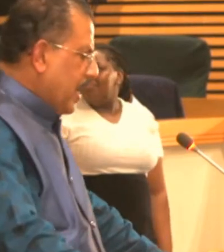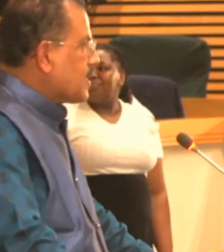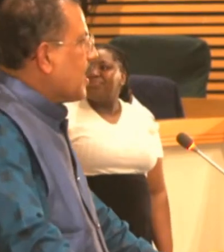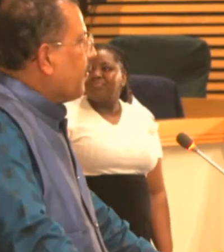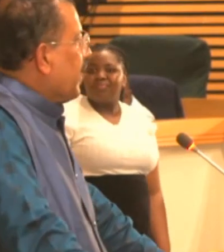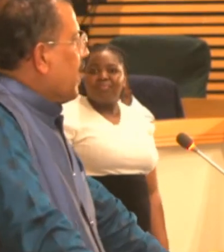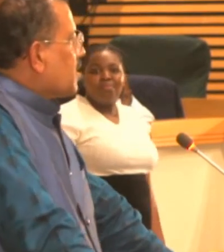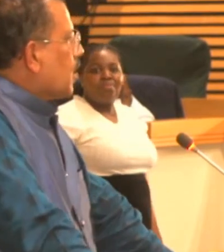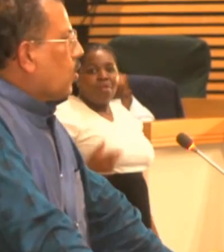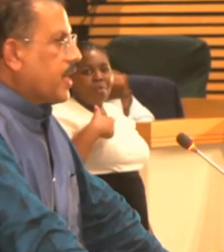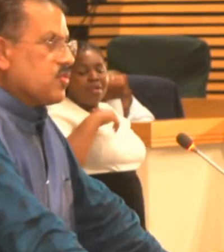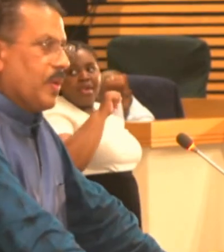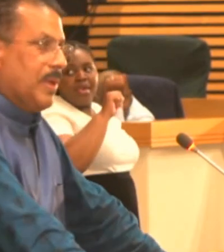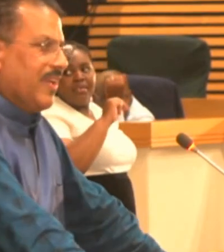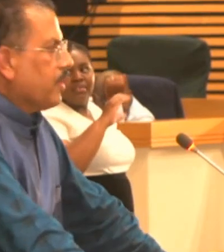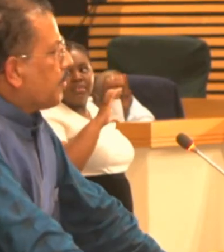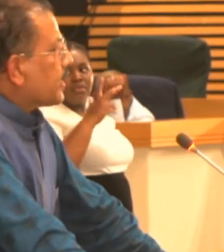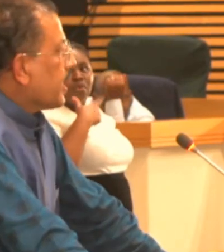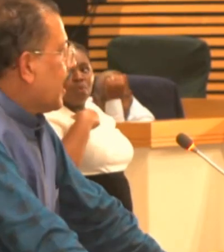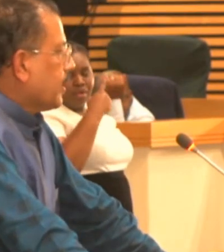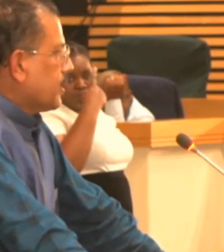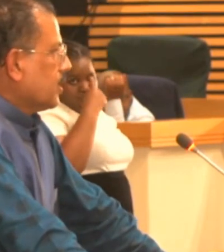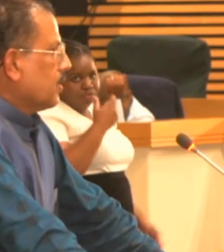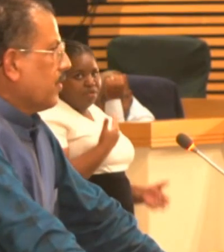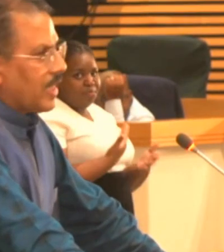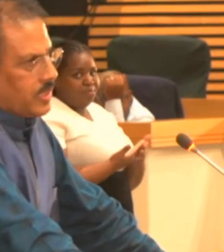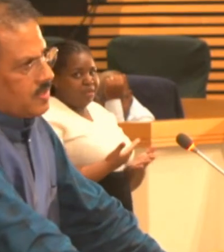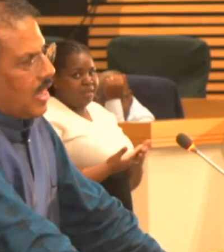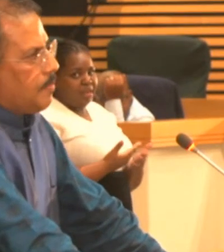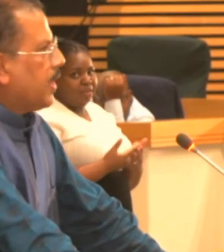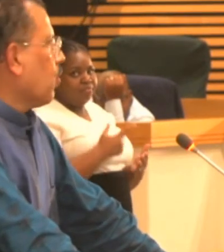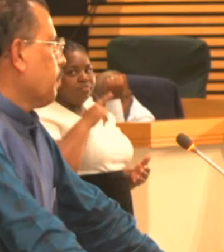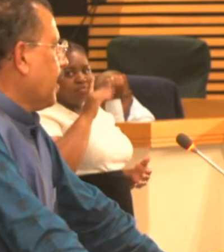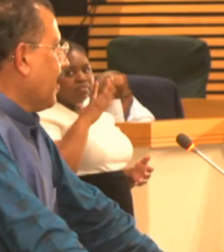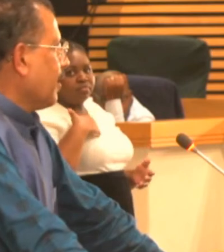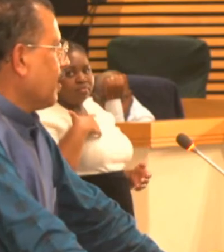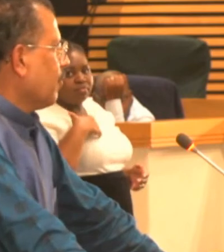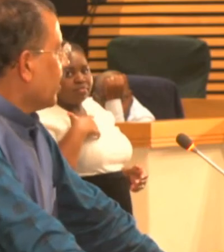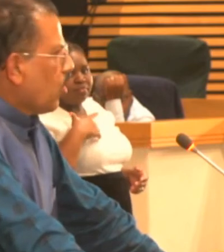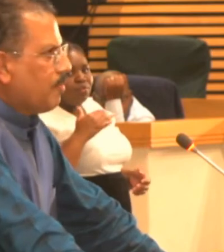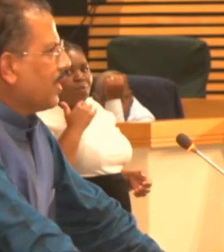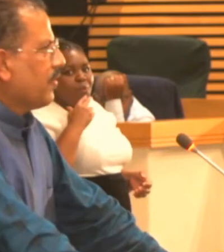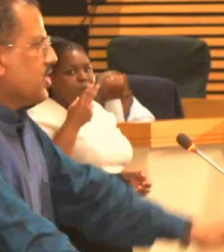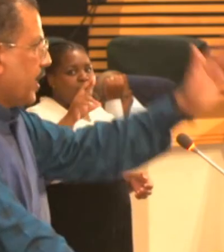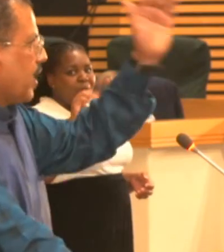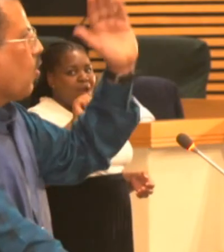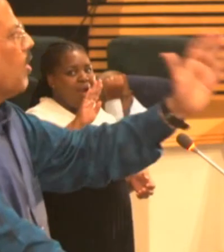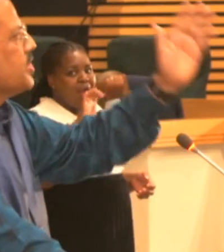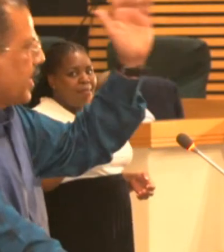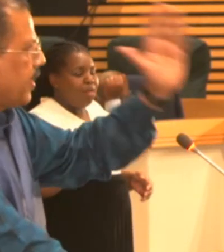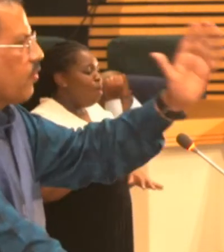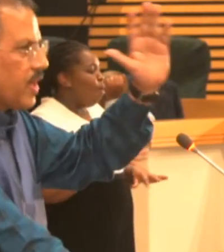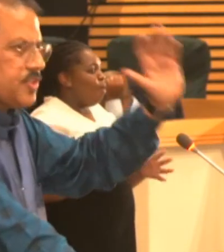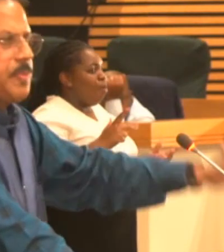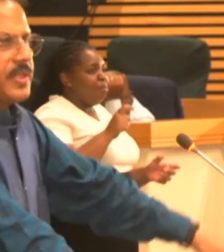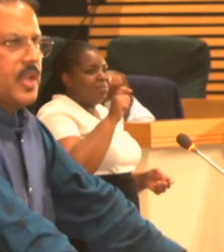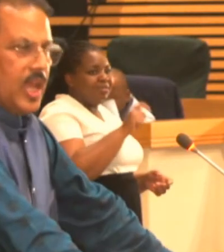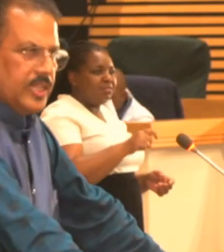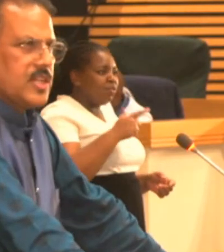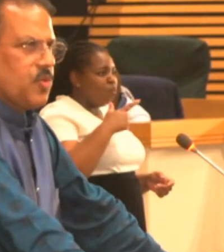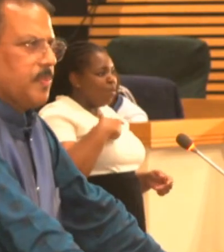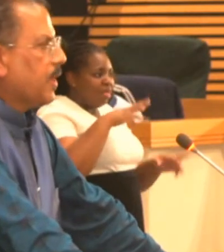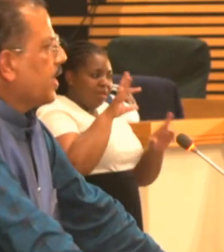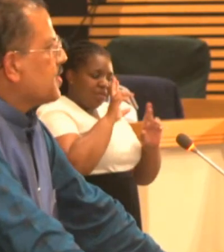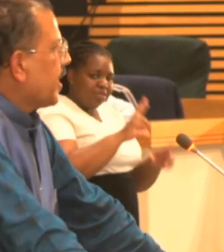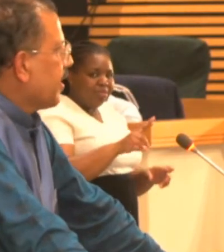we as African National Congress we believe in practicality whether it is Hab or P we don't believe in gender all gender we respect and